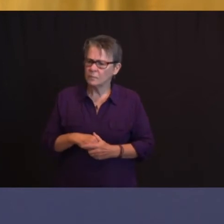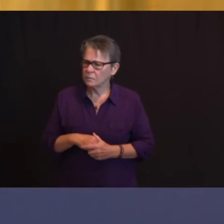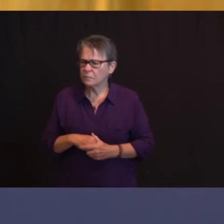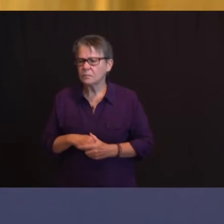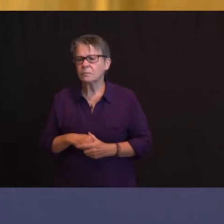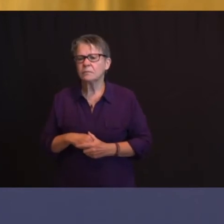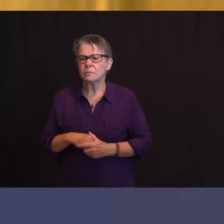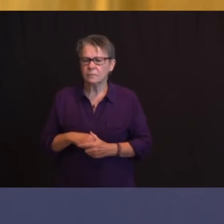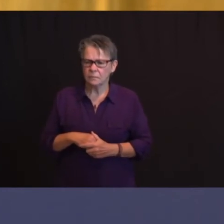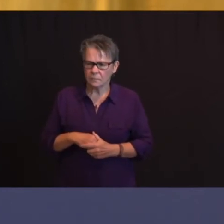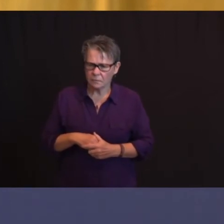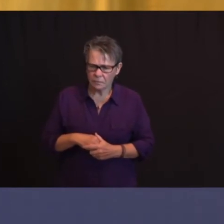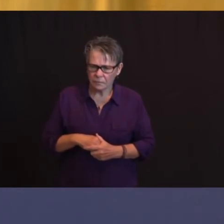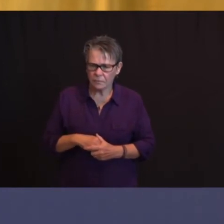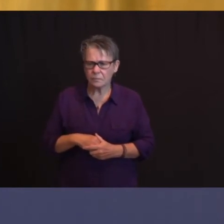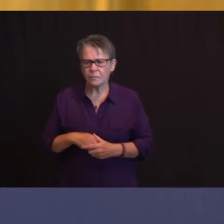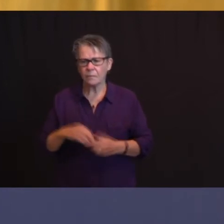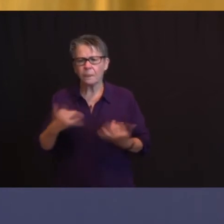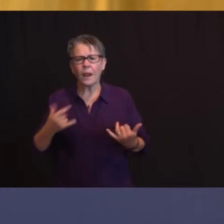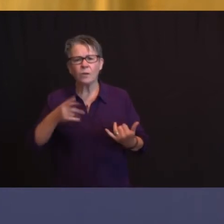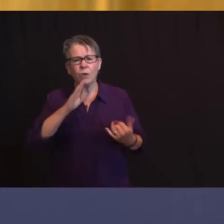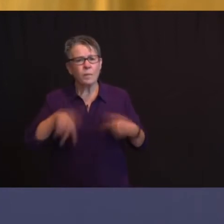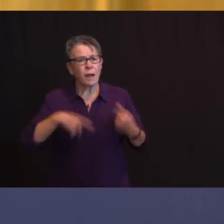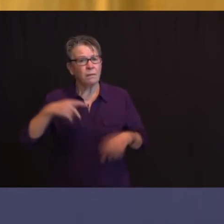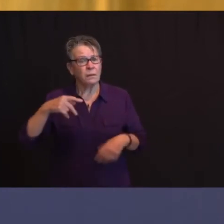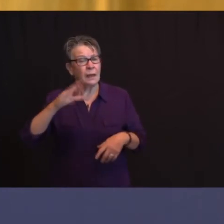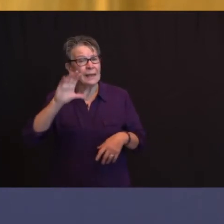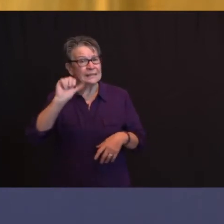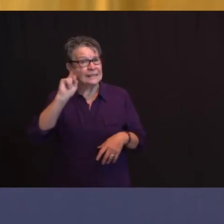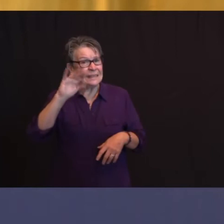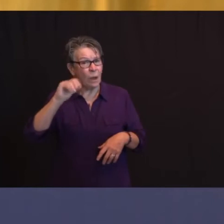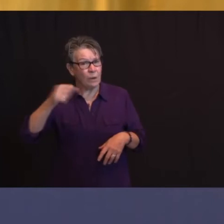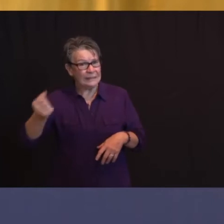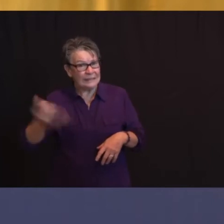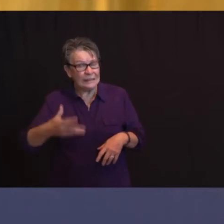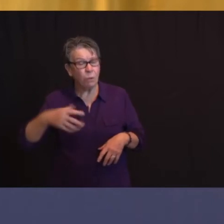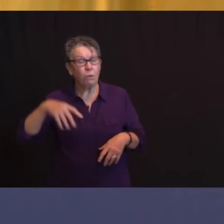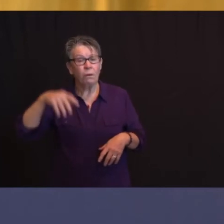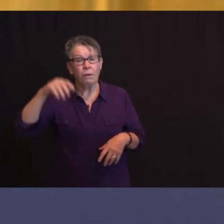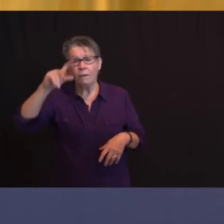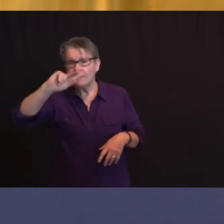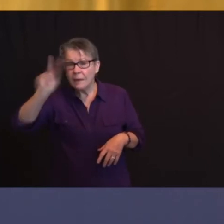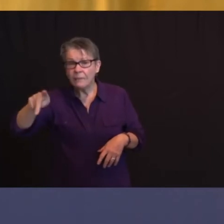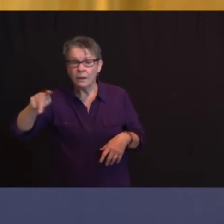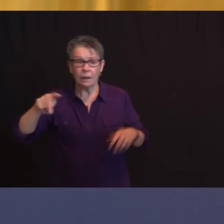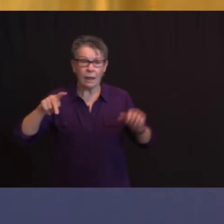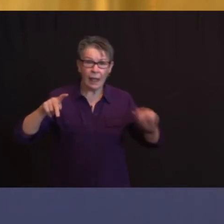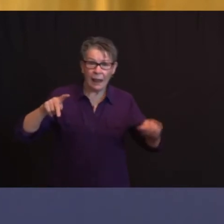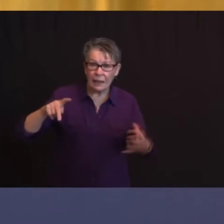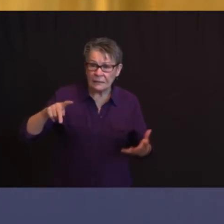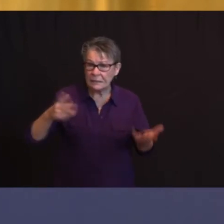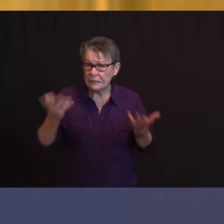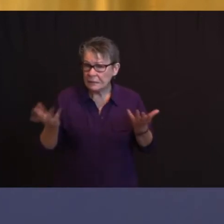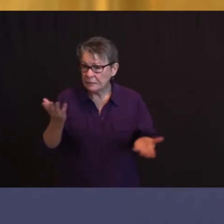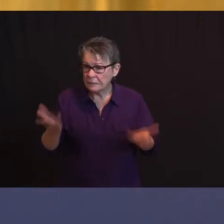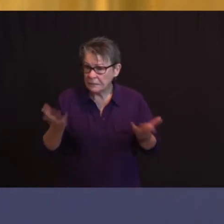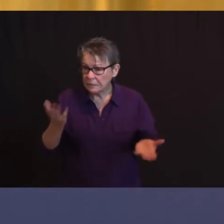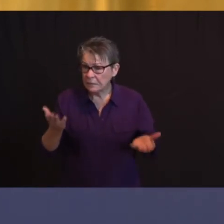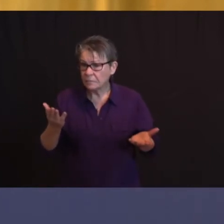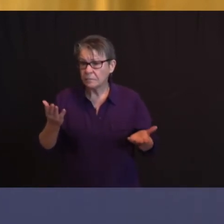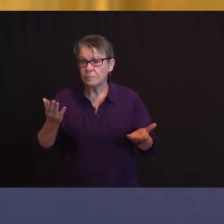Philadelphia, but just as an absolute matter, the casinos have had to comply with the closed restaurants and bars by